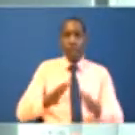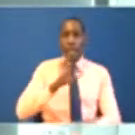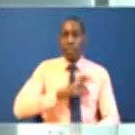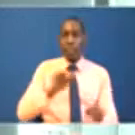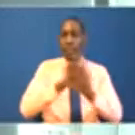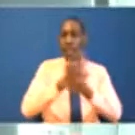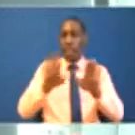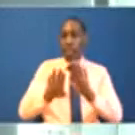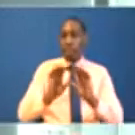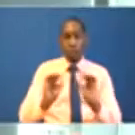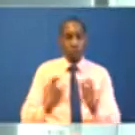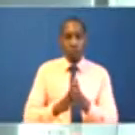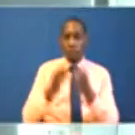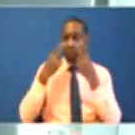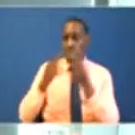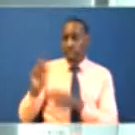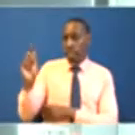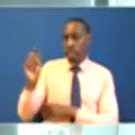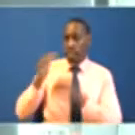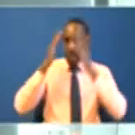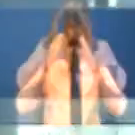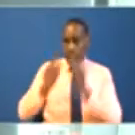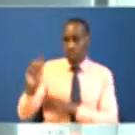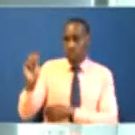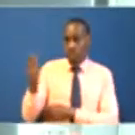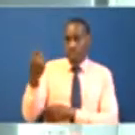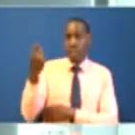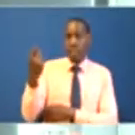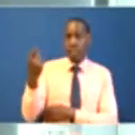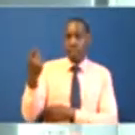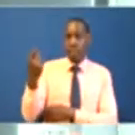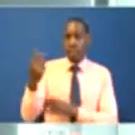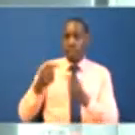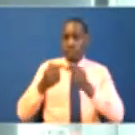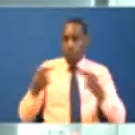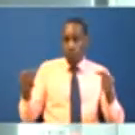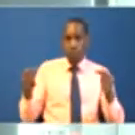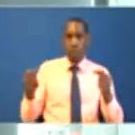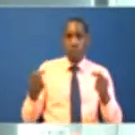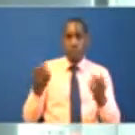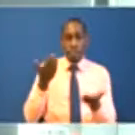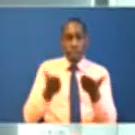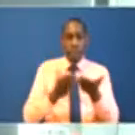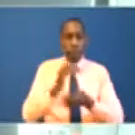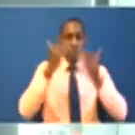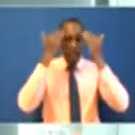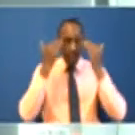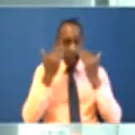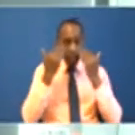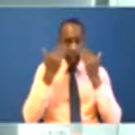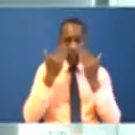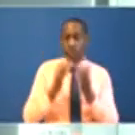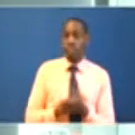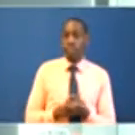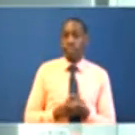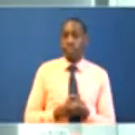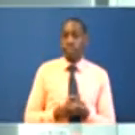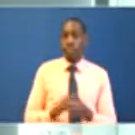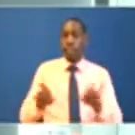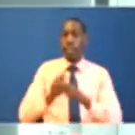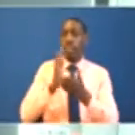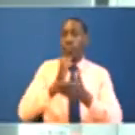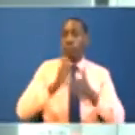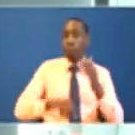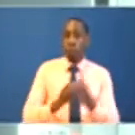all you have seen decisions of the president being countermanded whether it's by the courts whether you know in